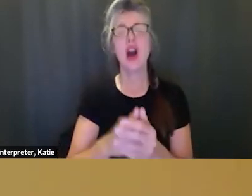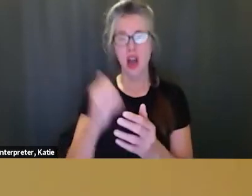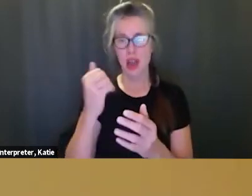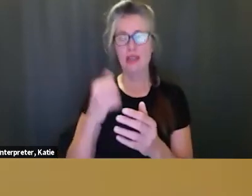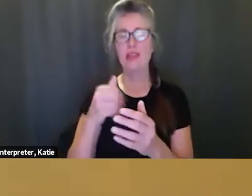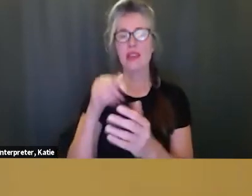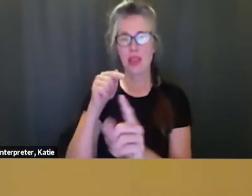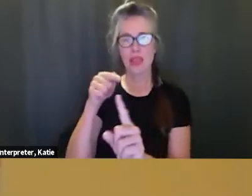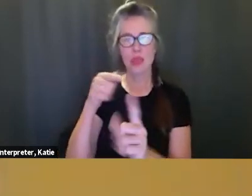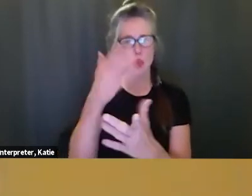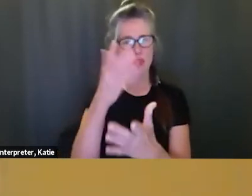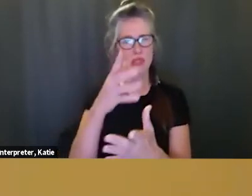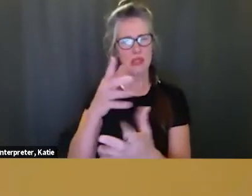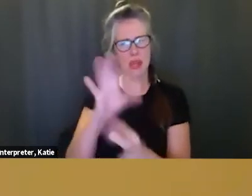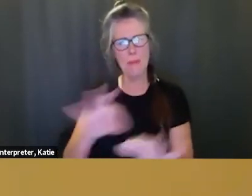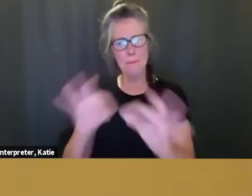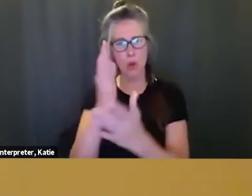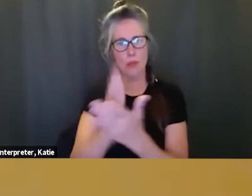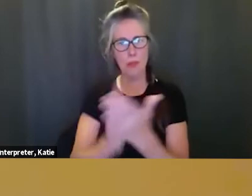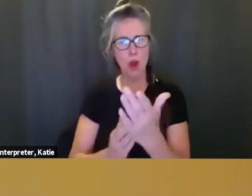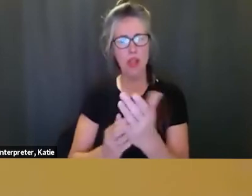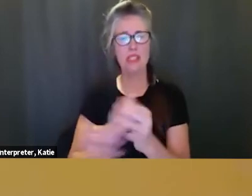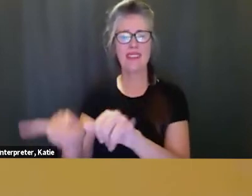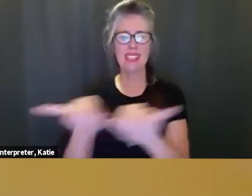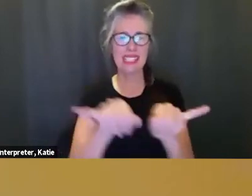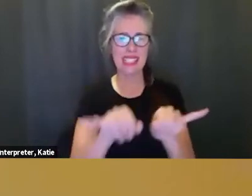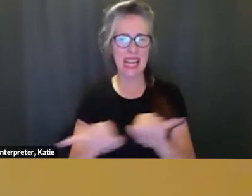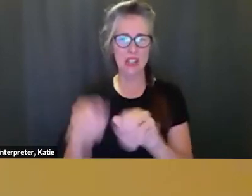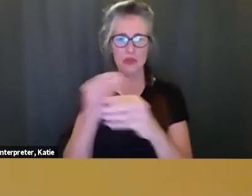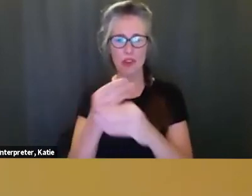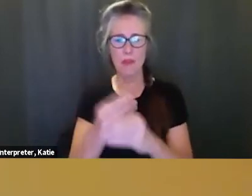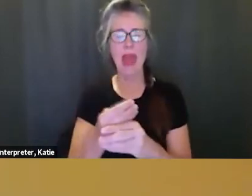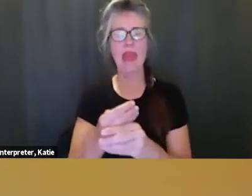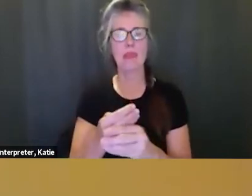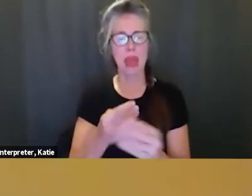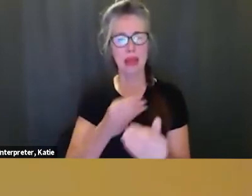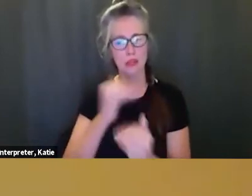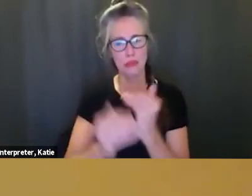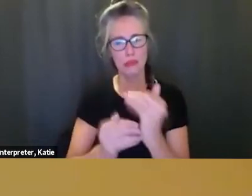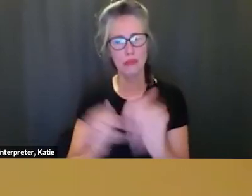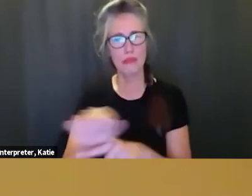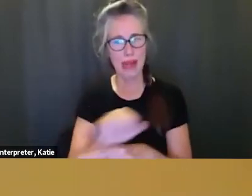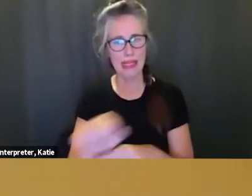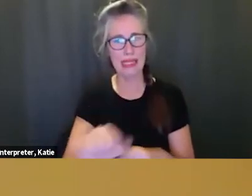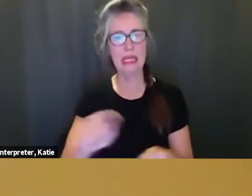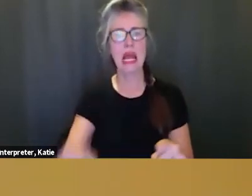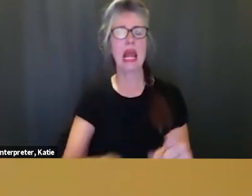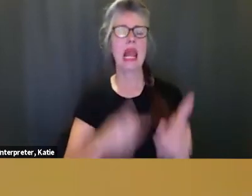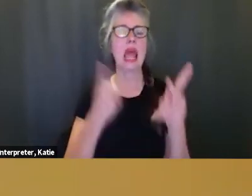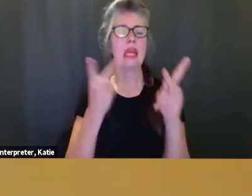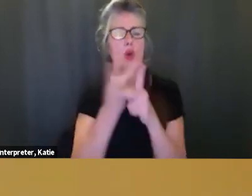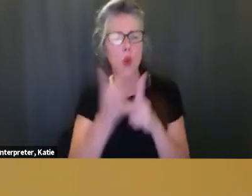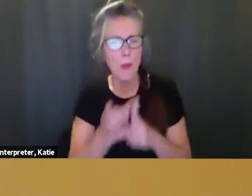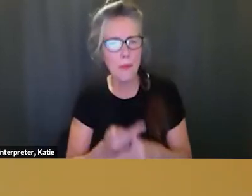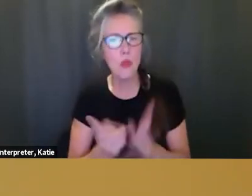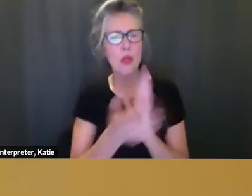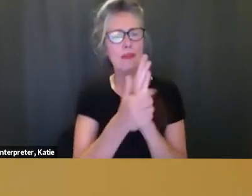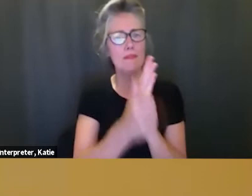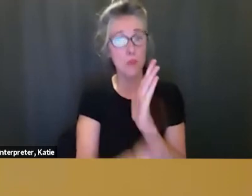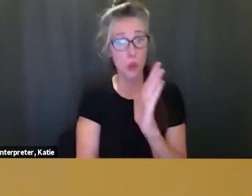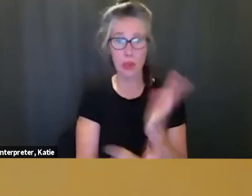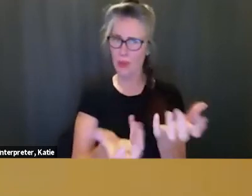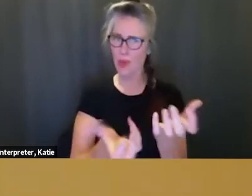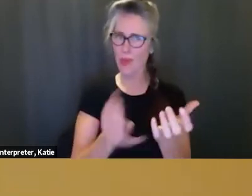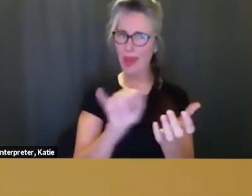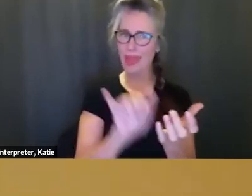practice. And so the 4 C's that Ms. Lockridge was referring to, computing fluently, we all want that.